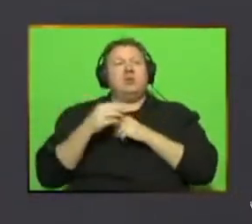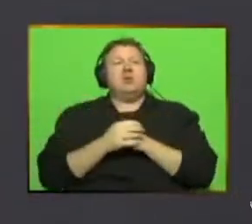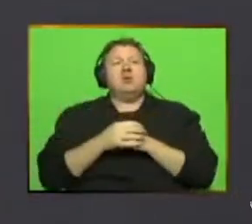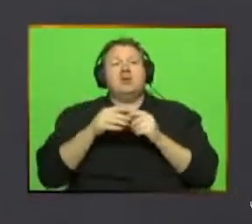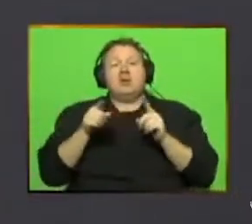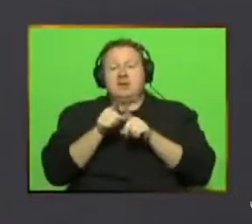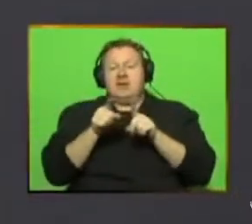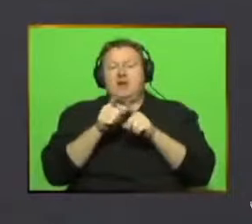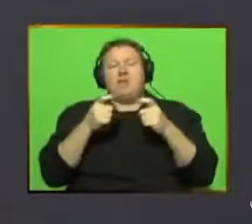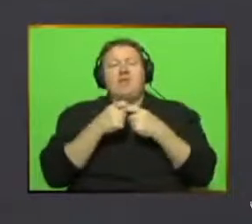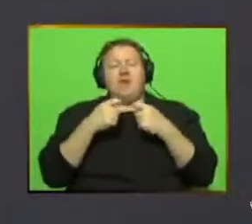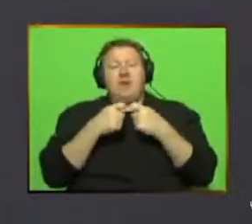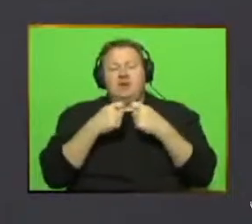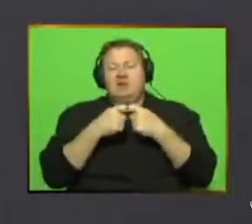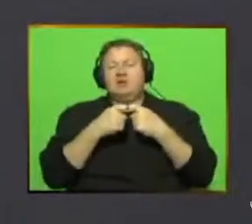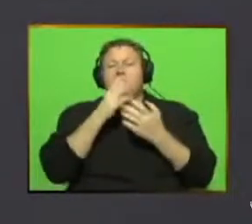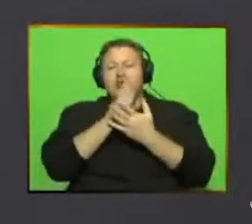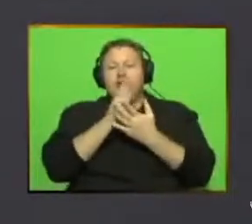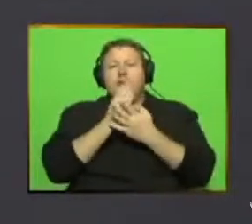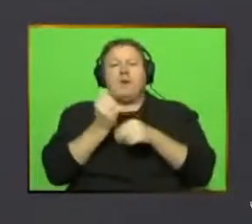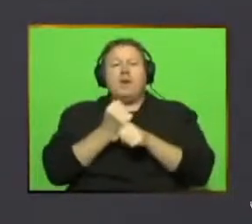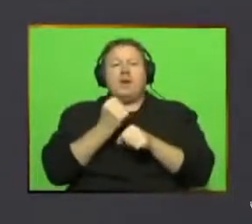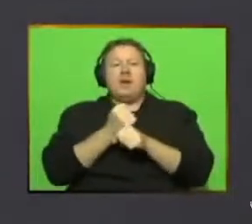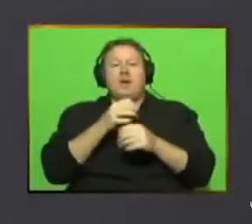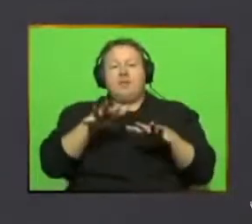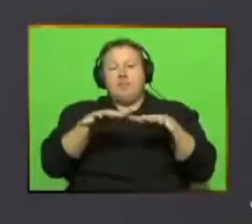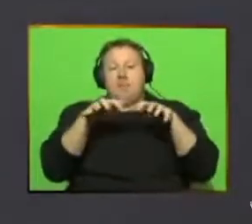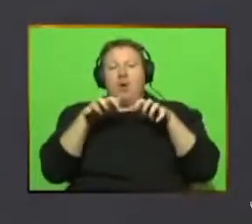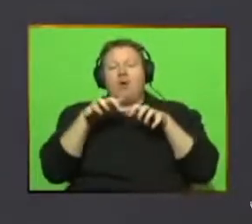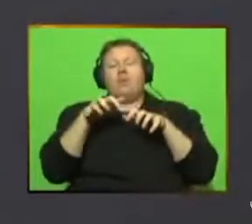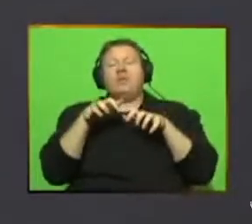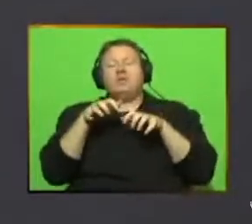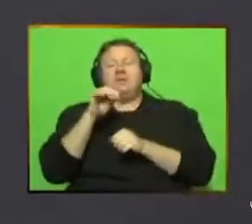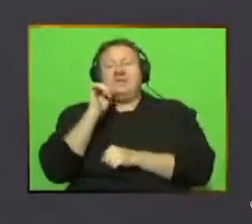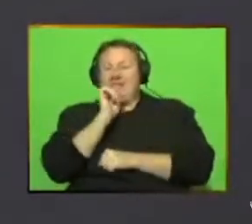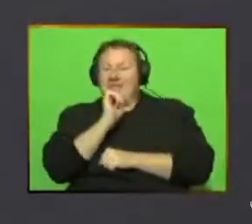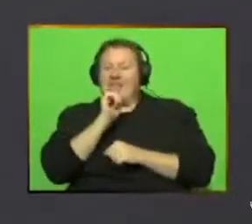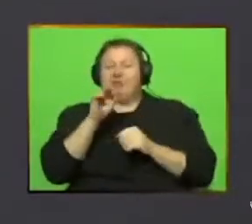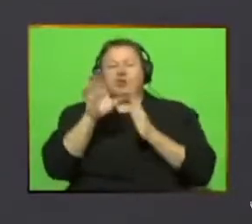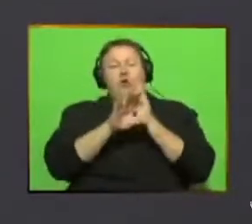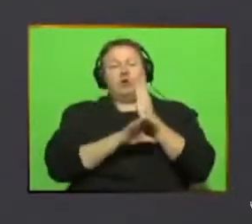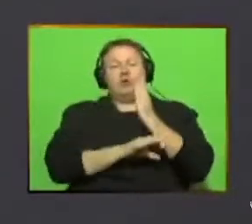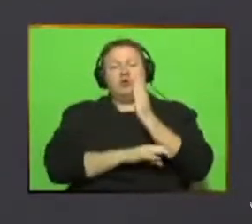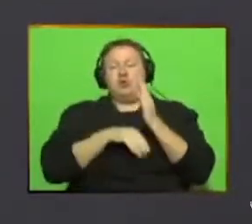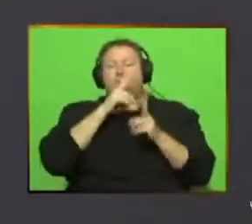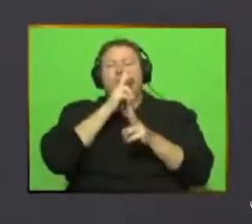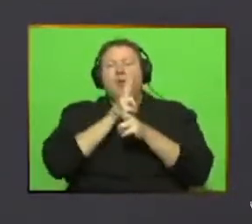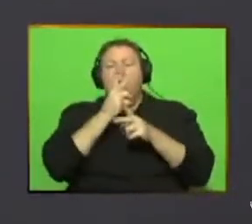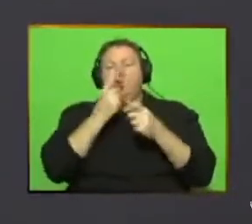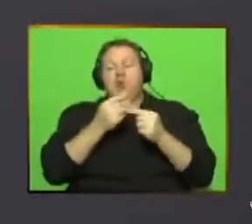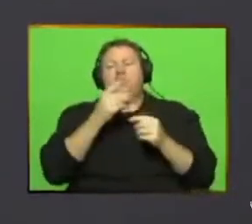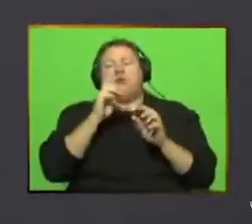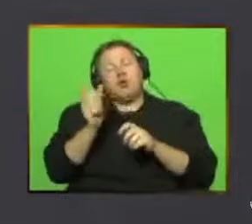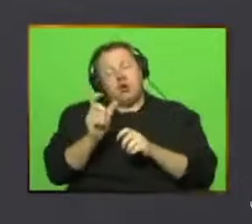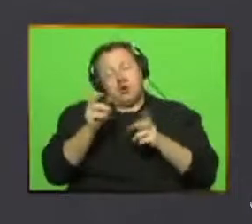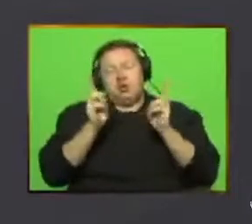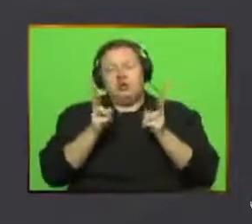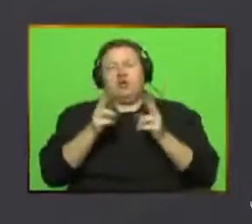fight that Parliament does indeed fulfill its constitutional mandate. Congratulations once more. Thank